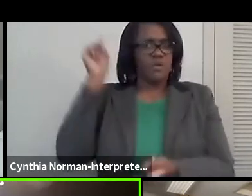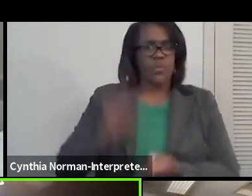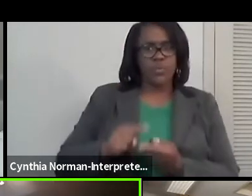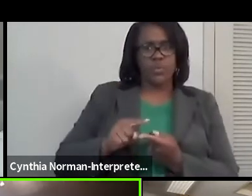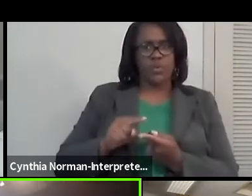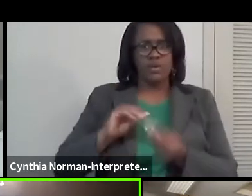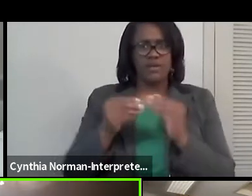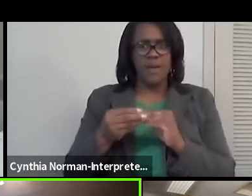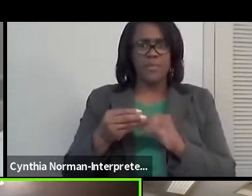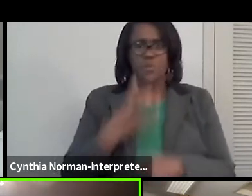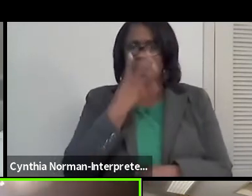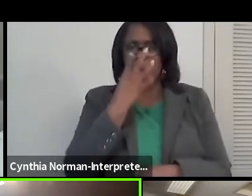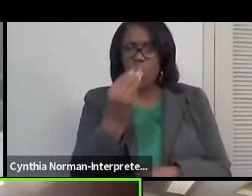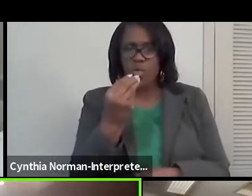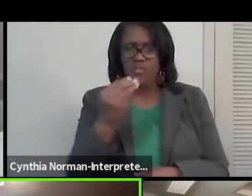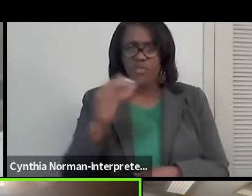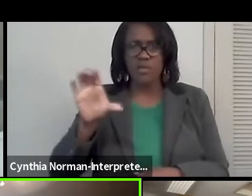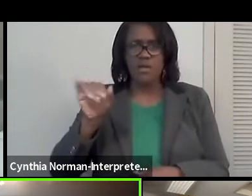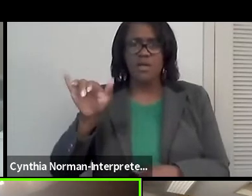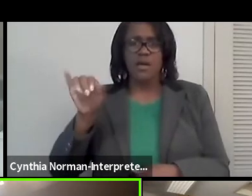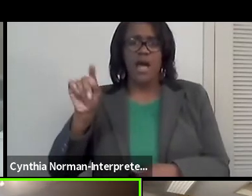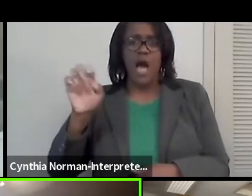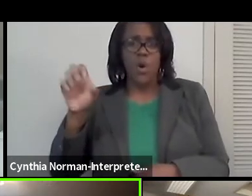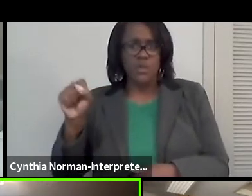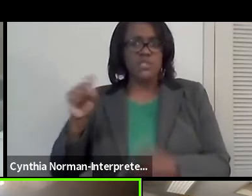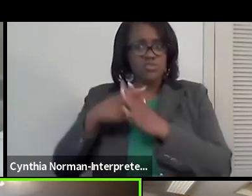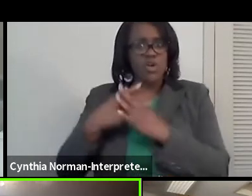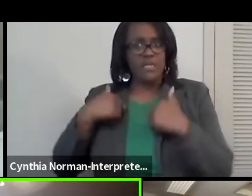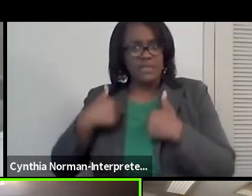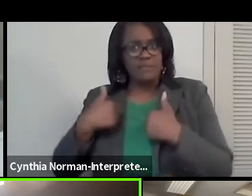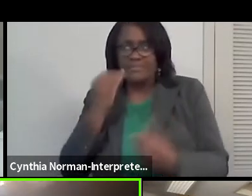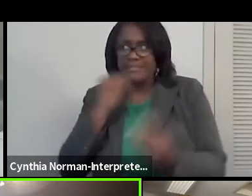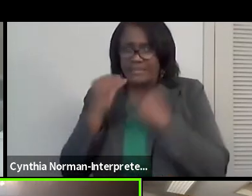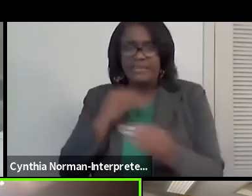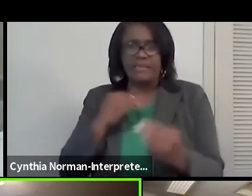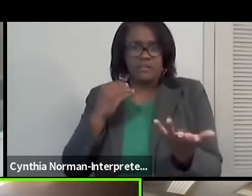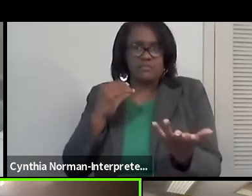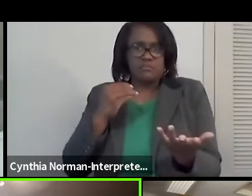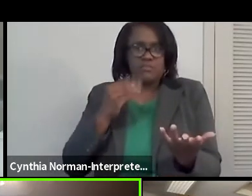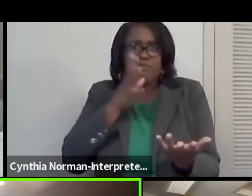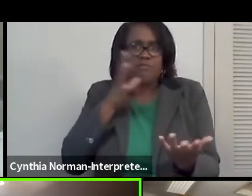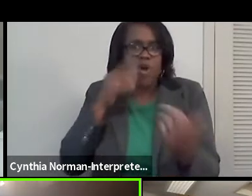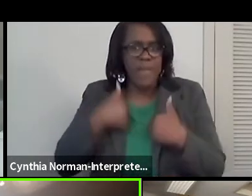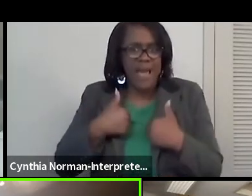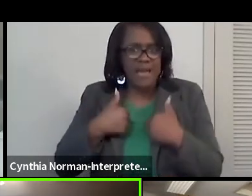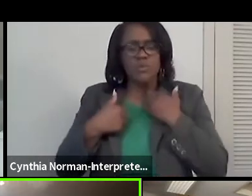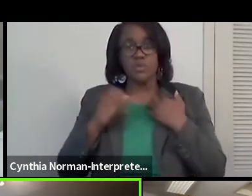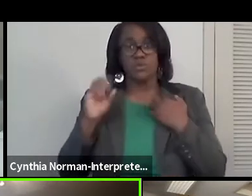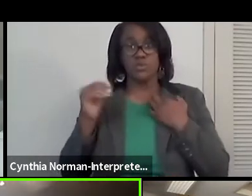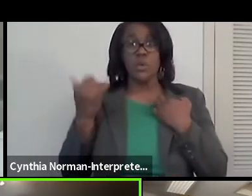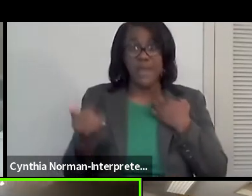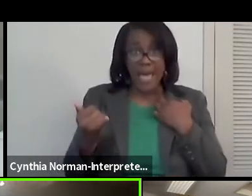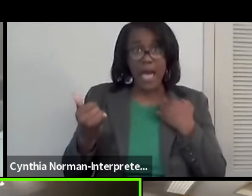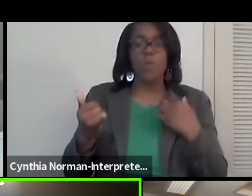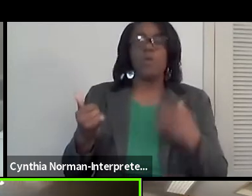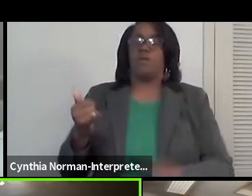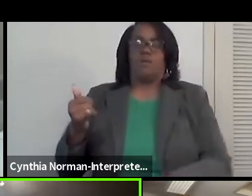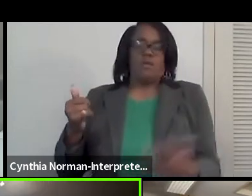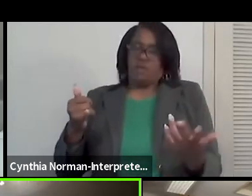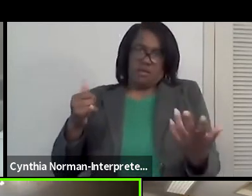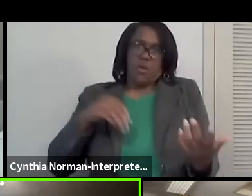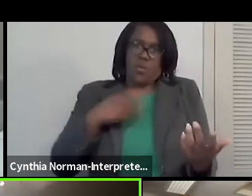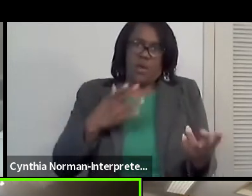and coyotes to begin feeding on livestock. And so that began this huge campaign to target predators, and you know,